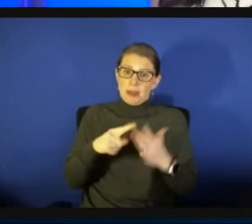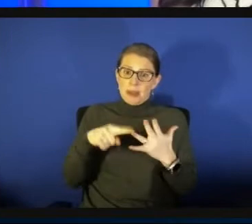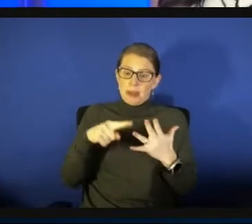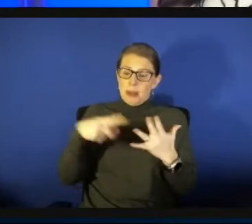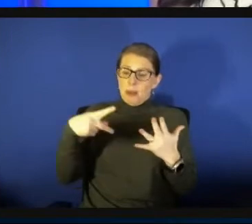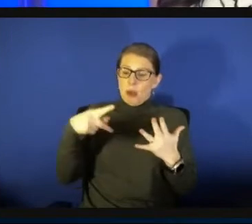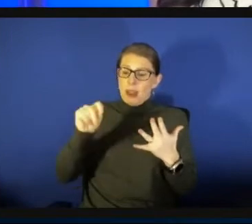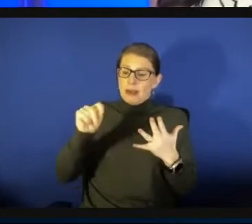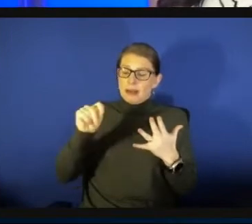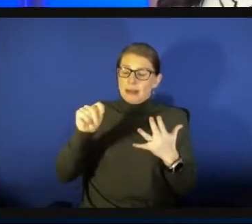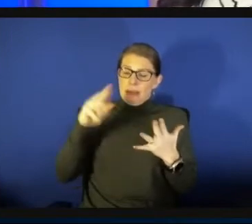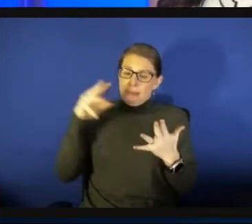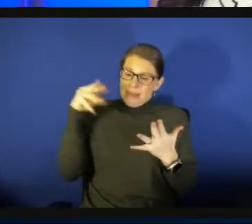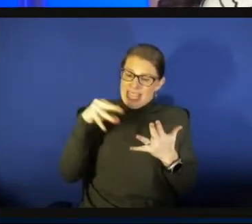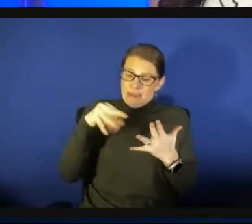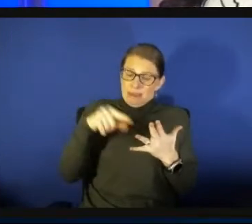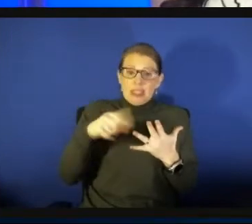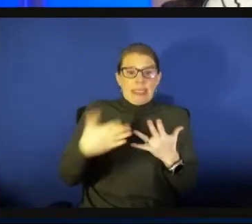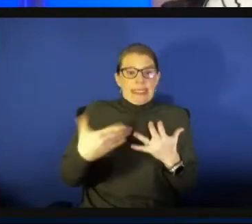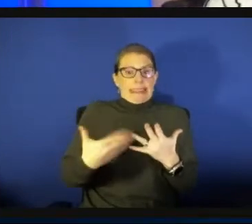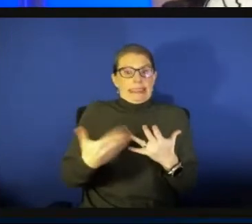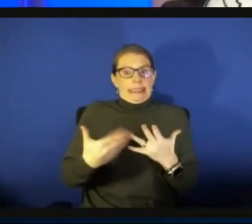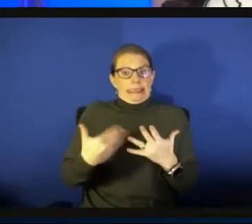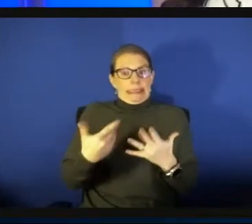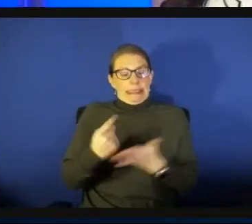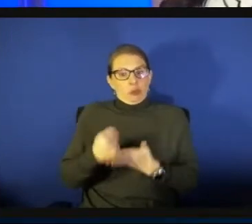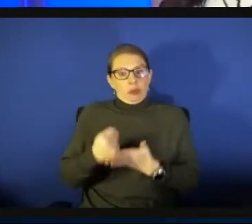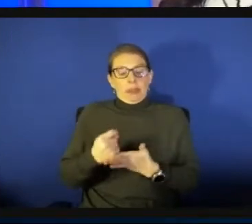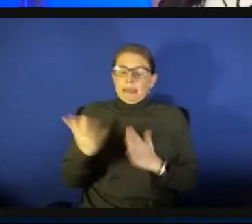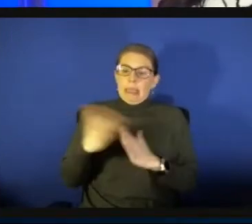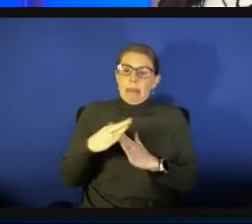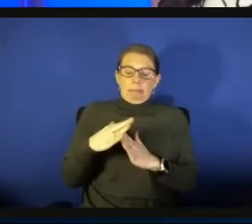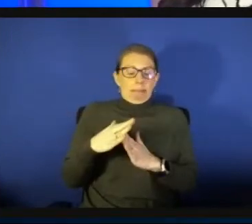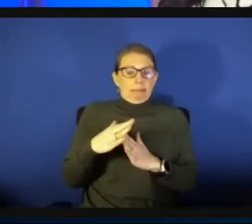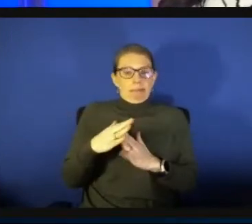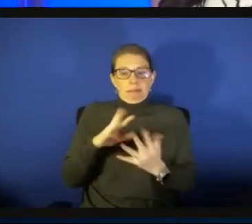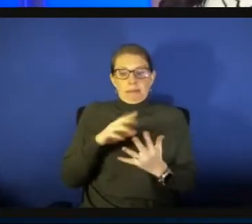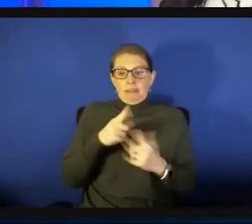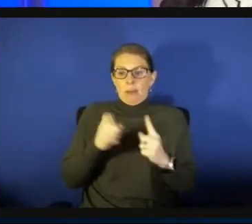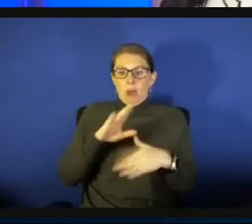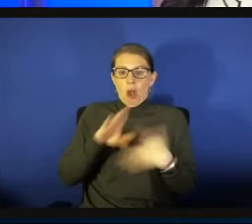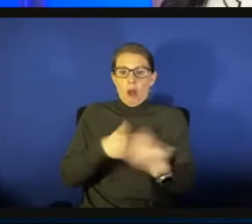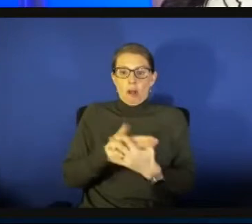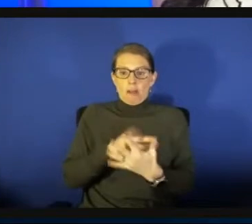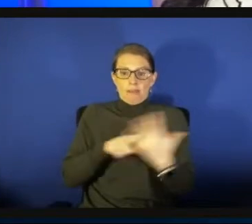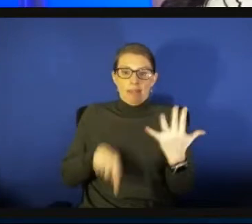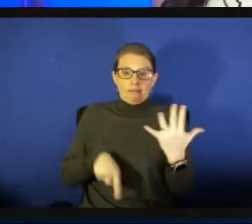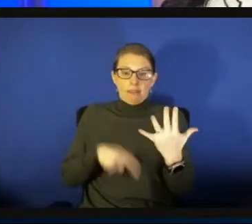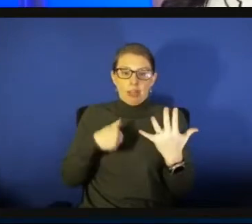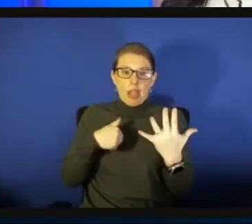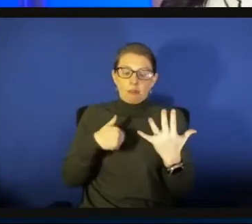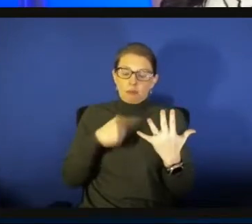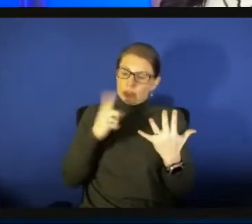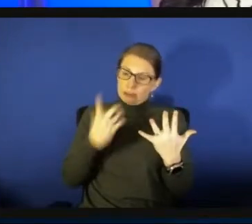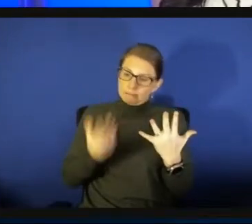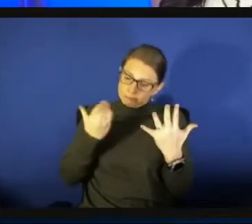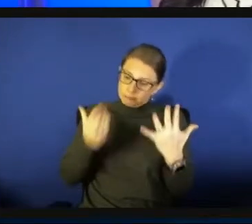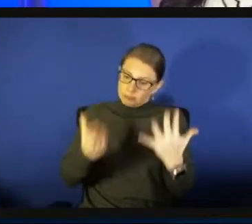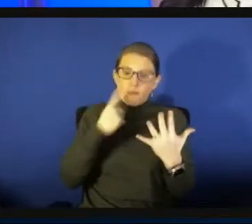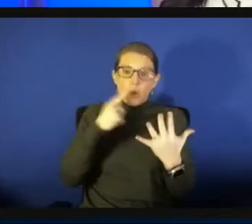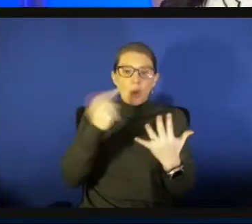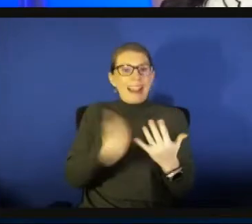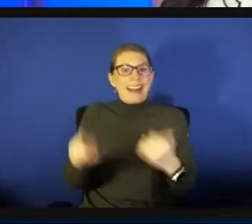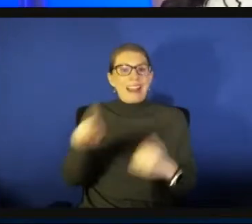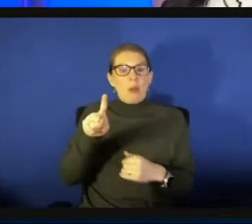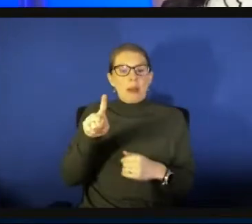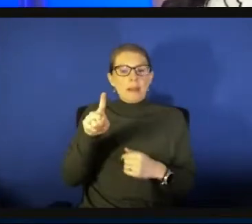really just the easiest treatment of all those 5 modalities. And I highly recommend it for anyone who